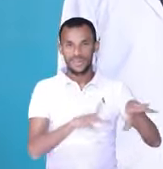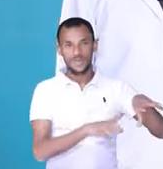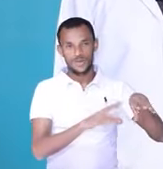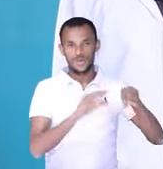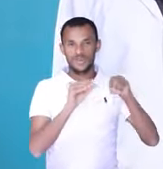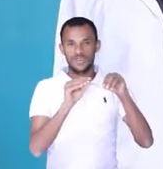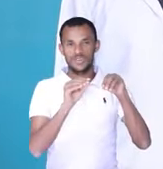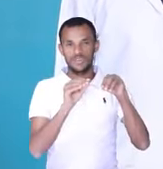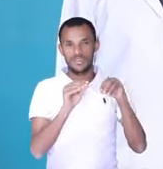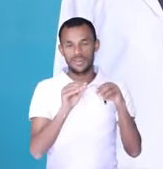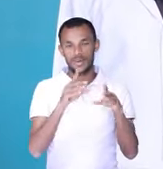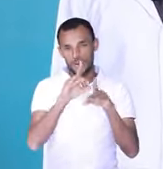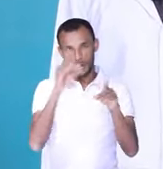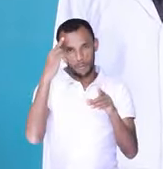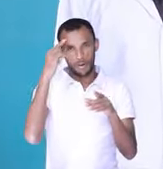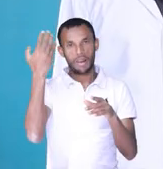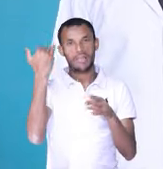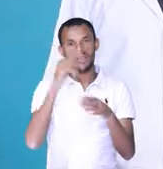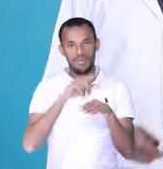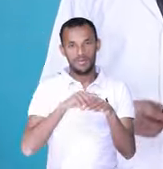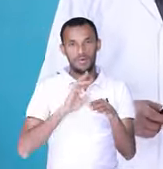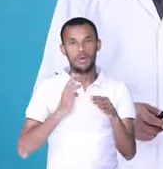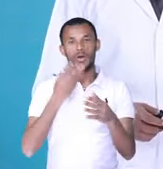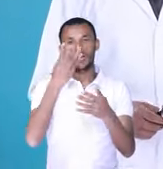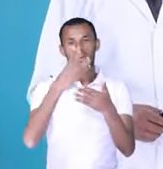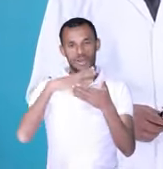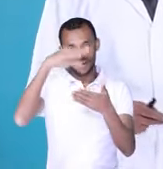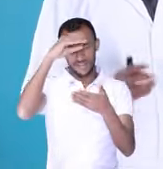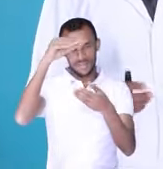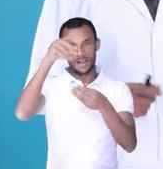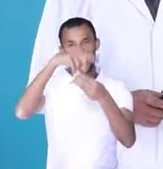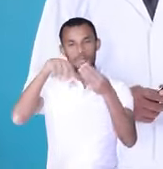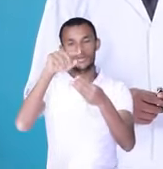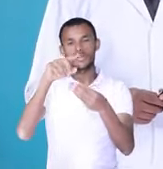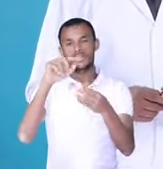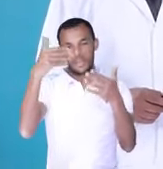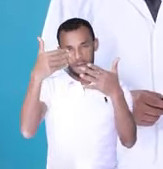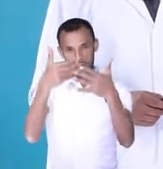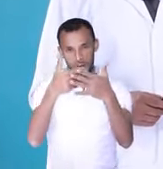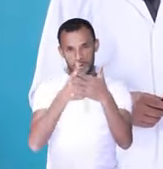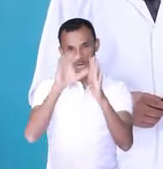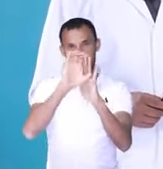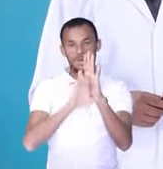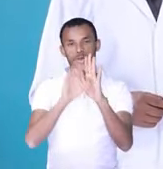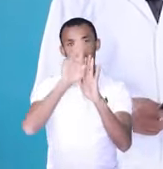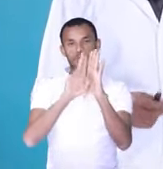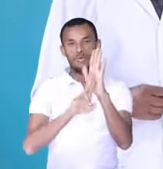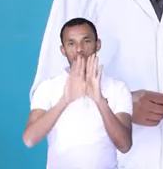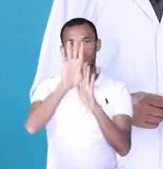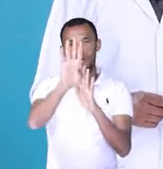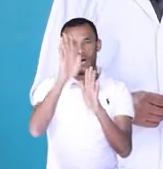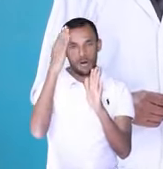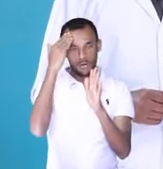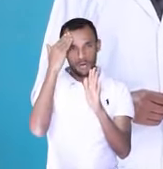Students, do you remember last time discussed about the new chapter, Unit 4, known